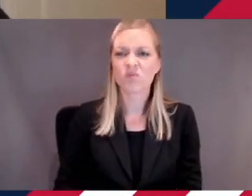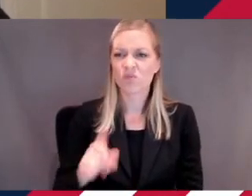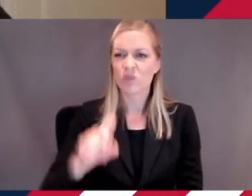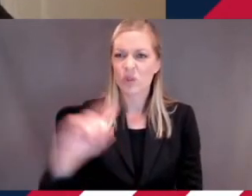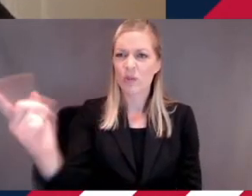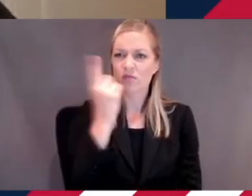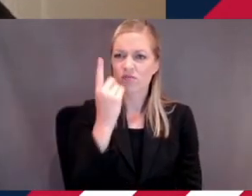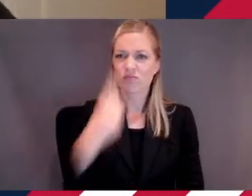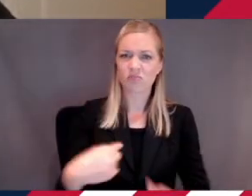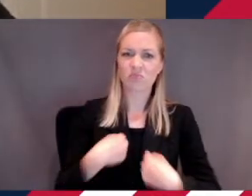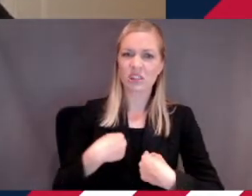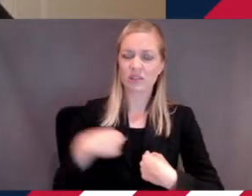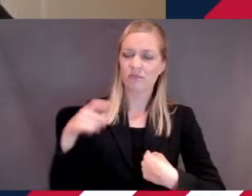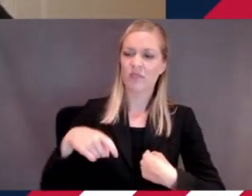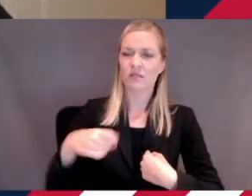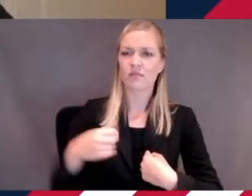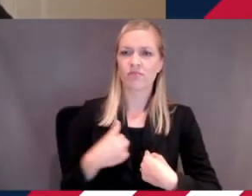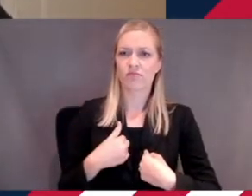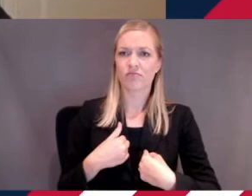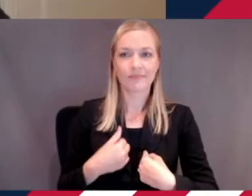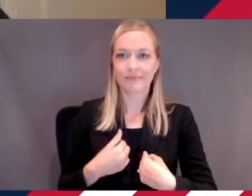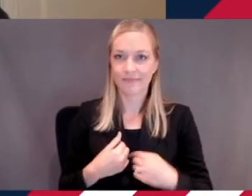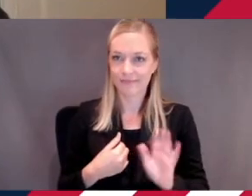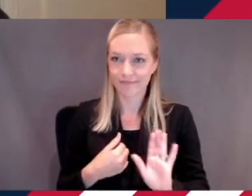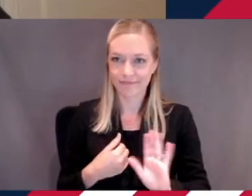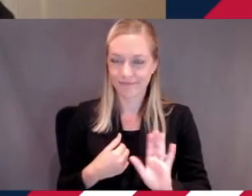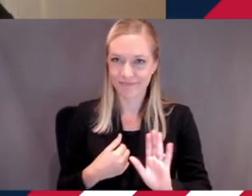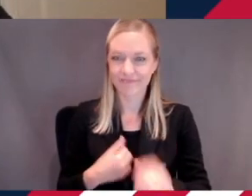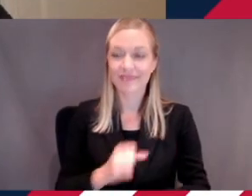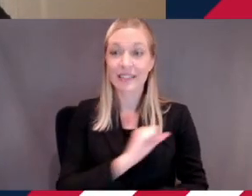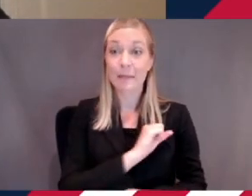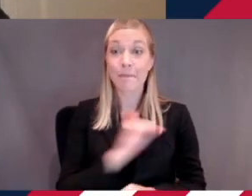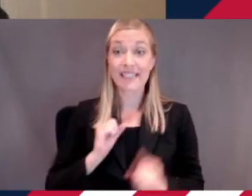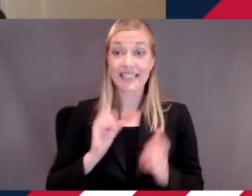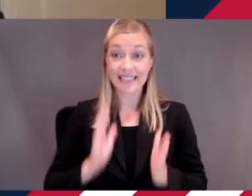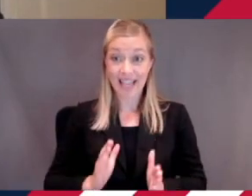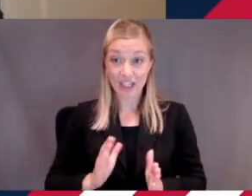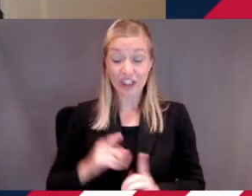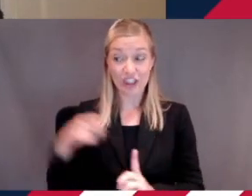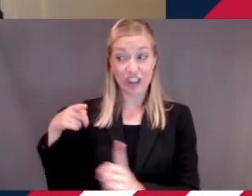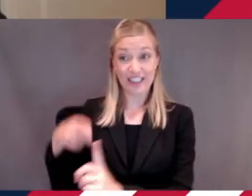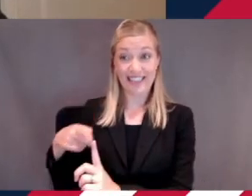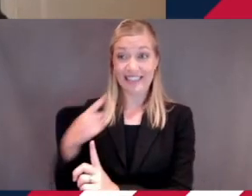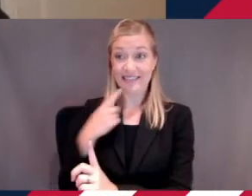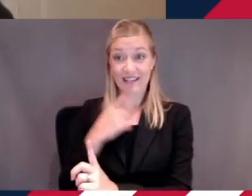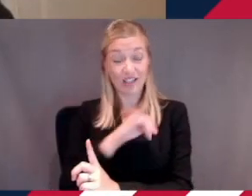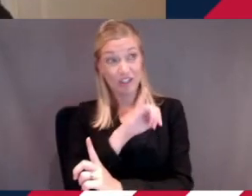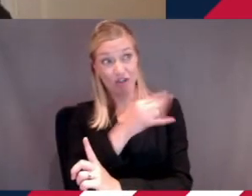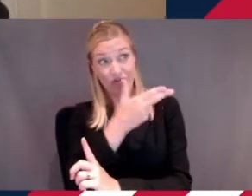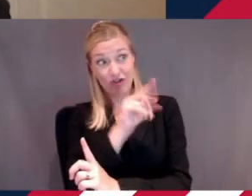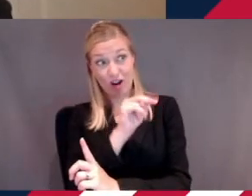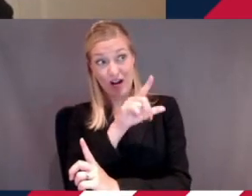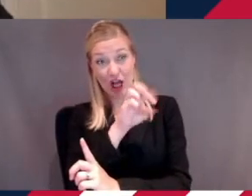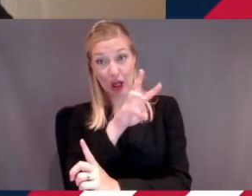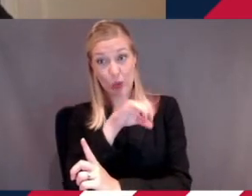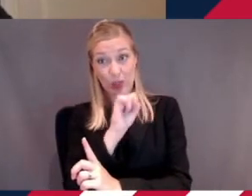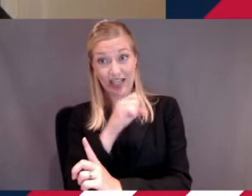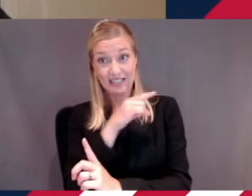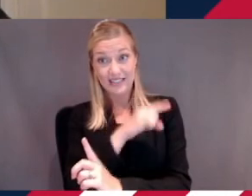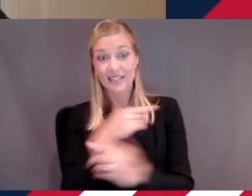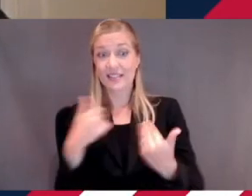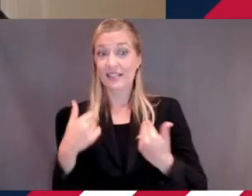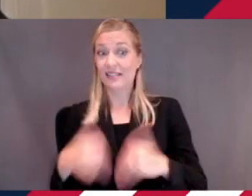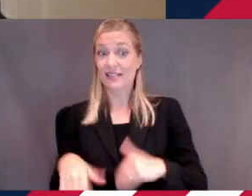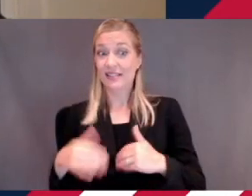that John Lewis was a titan, a man of short stature, but a giant in terms